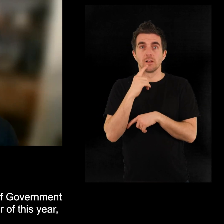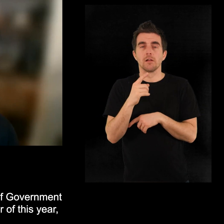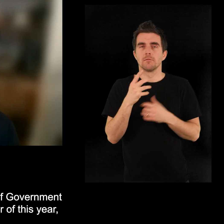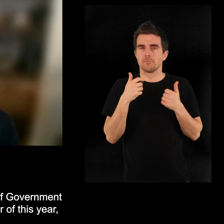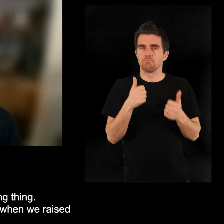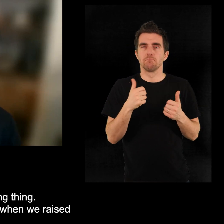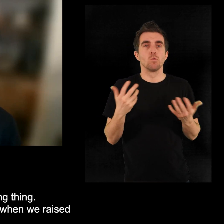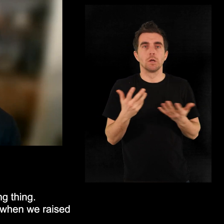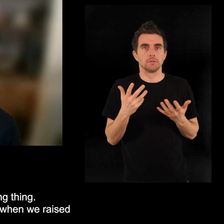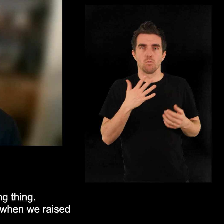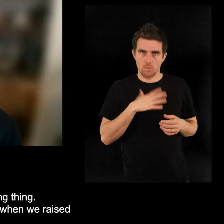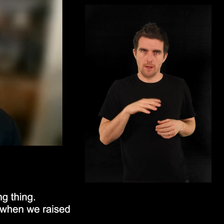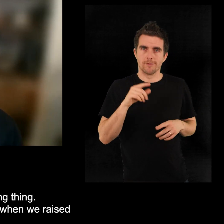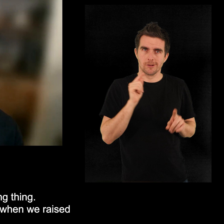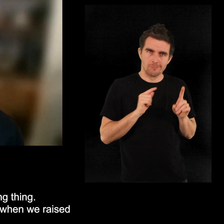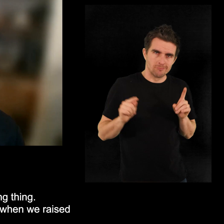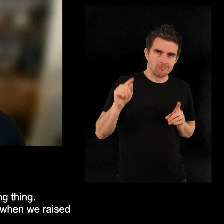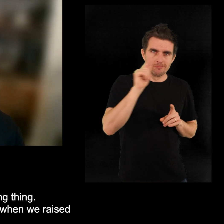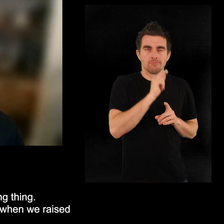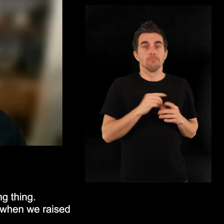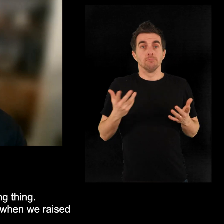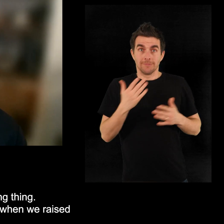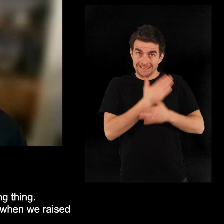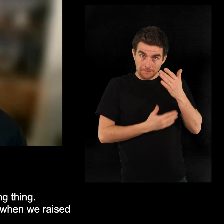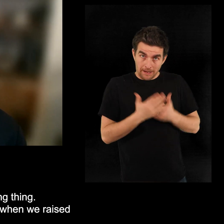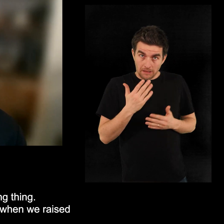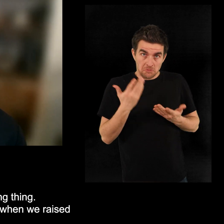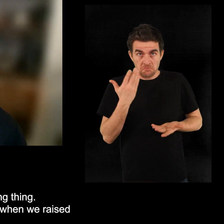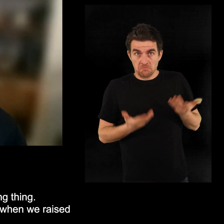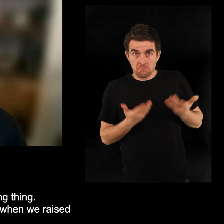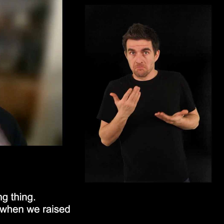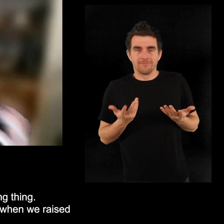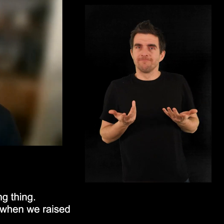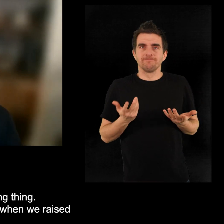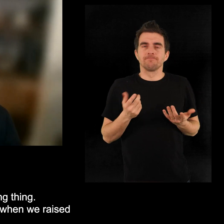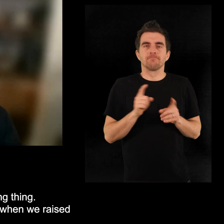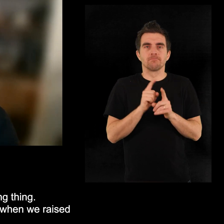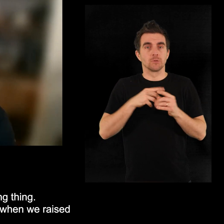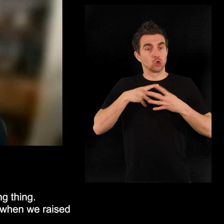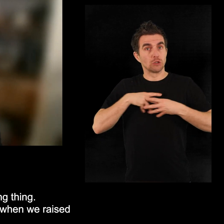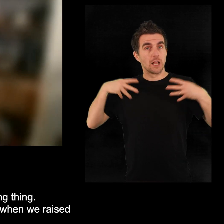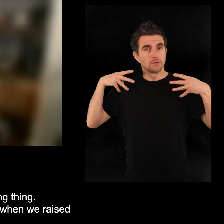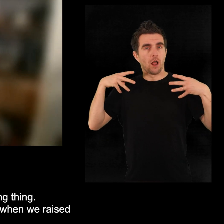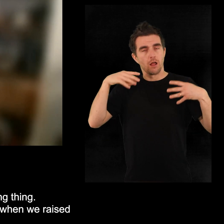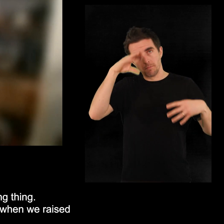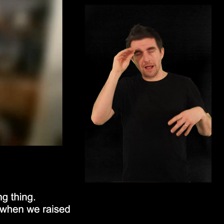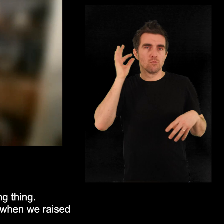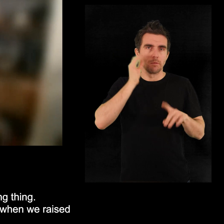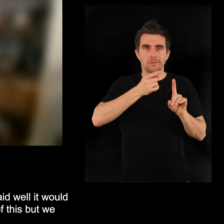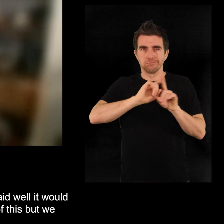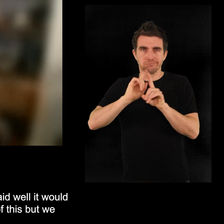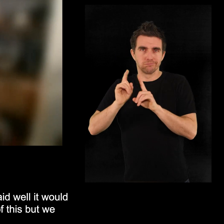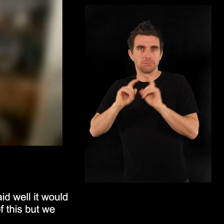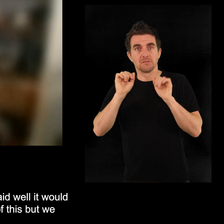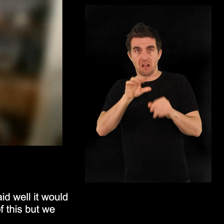this year, to adopt this as a freestanding thing. Now, the Secretary General, when we raised